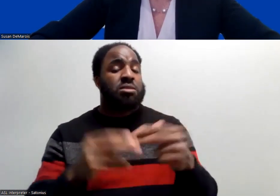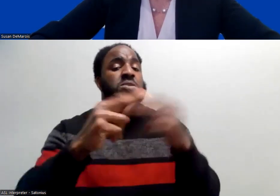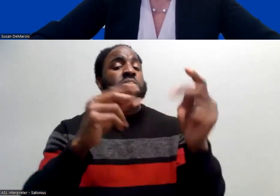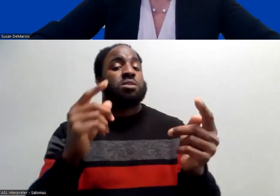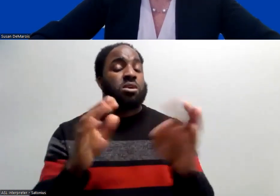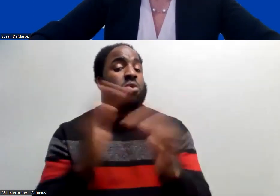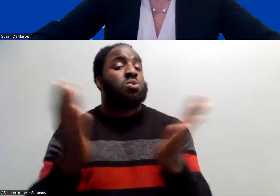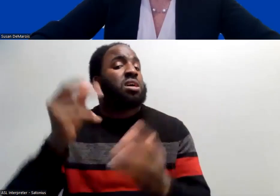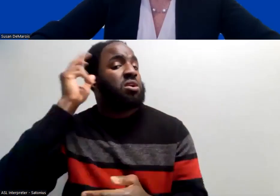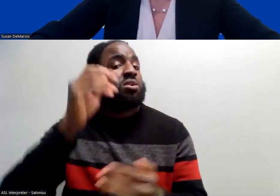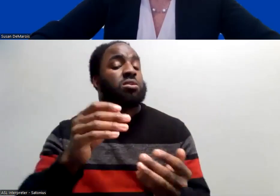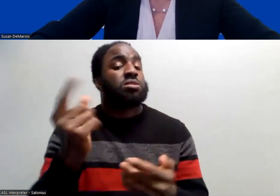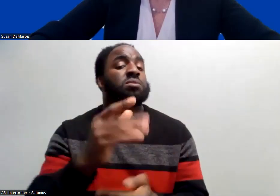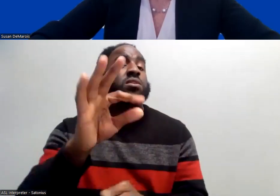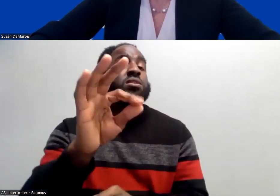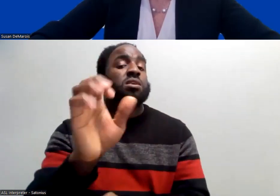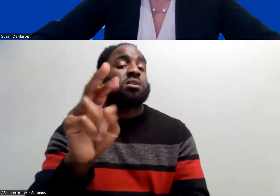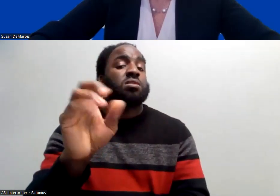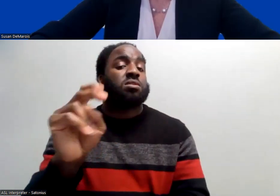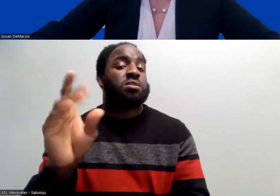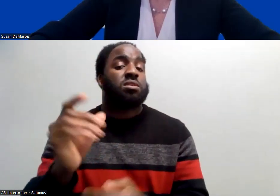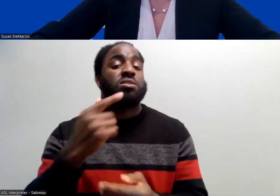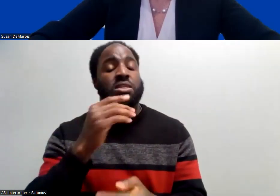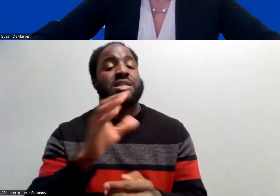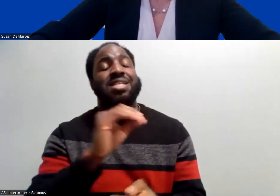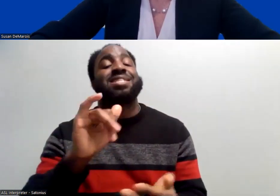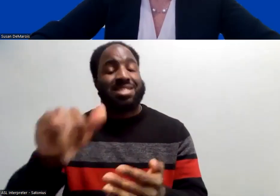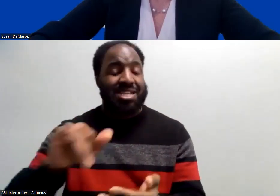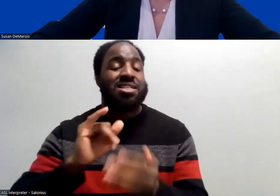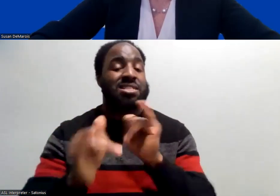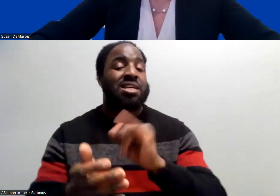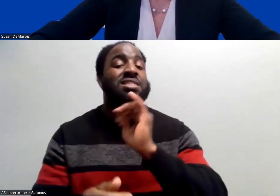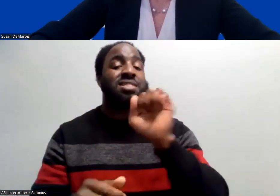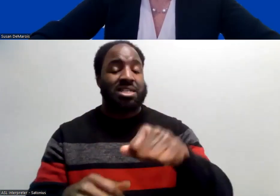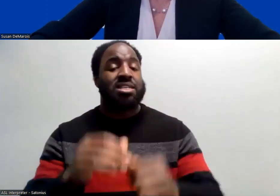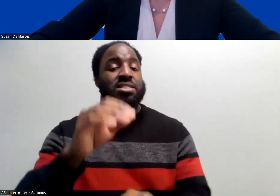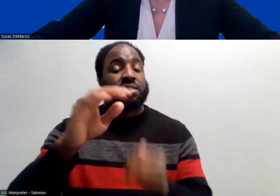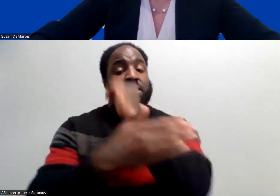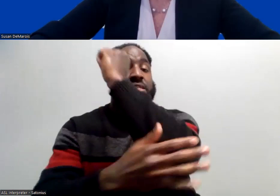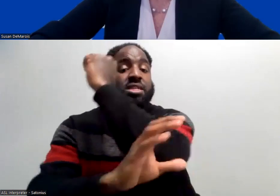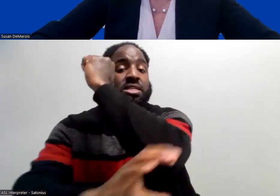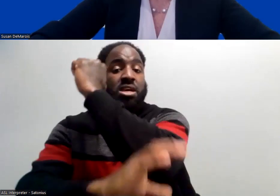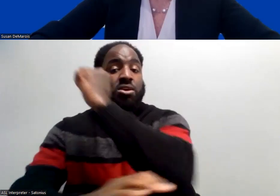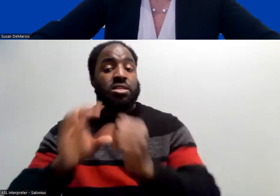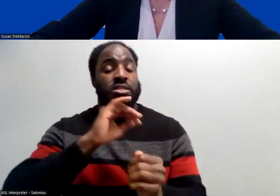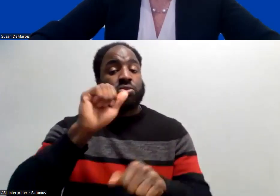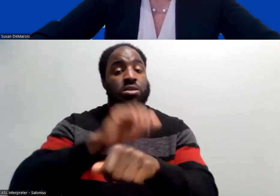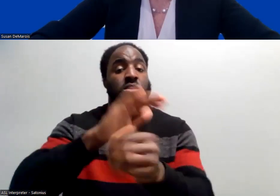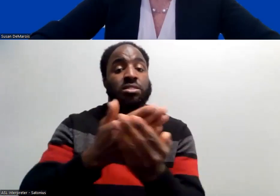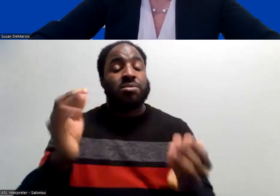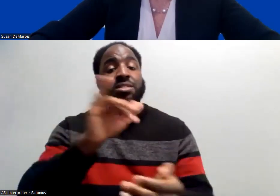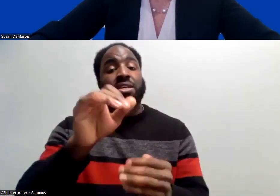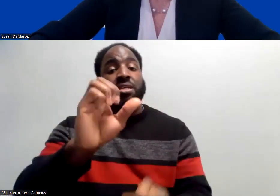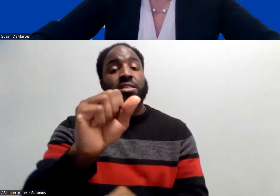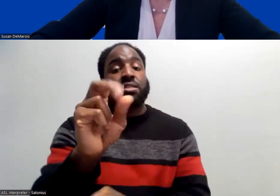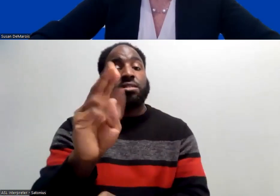say, and that is, yes, some of the counties are working on things like shallow rent subsidies to